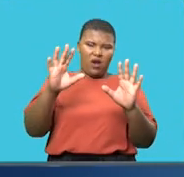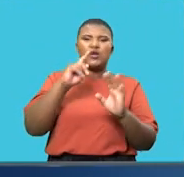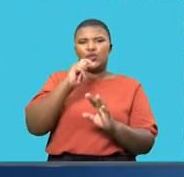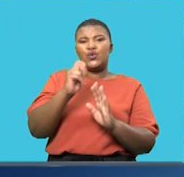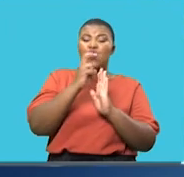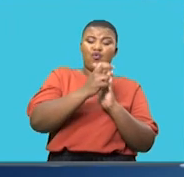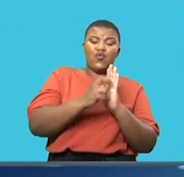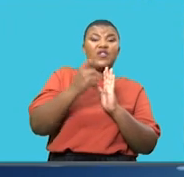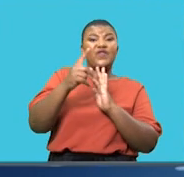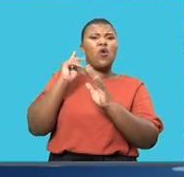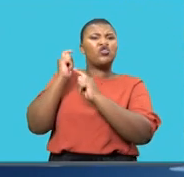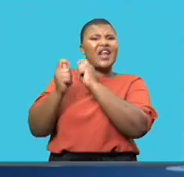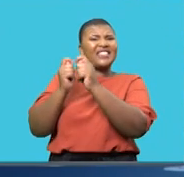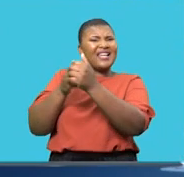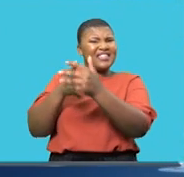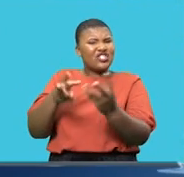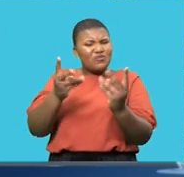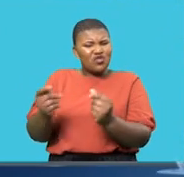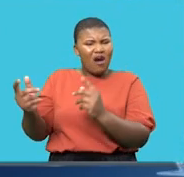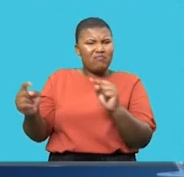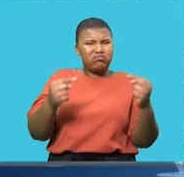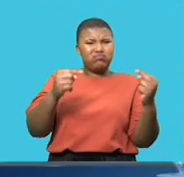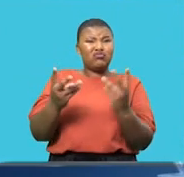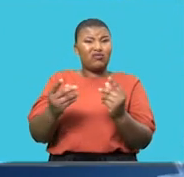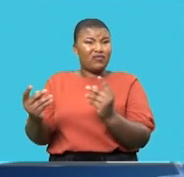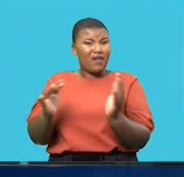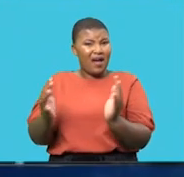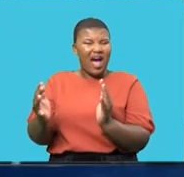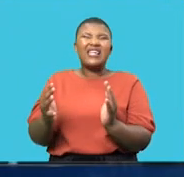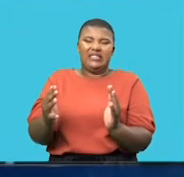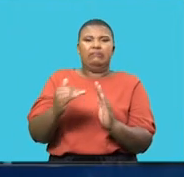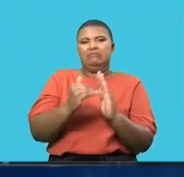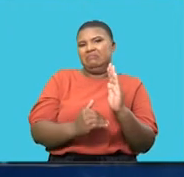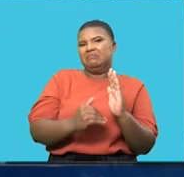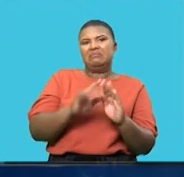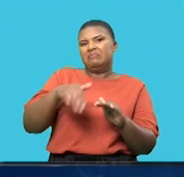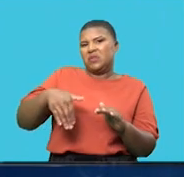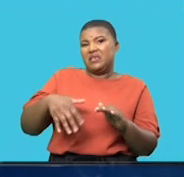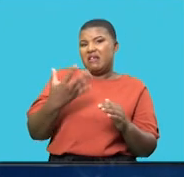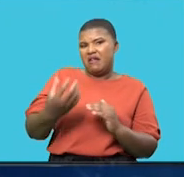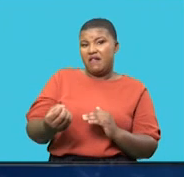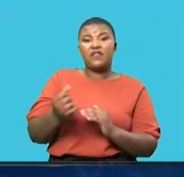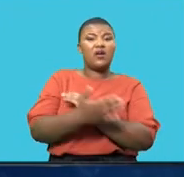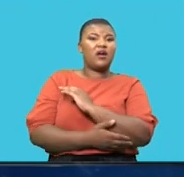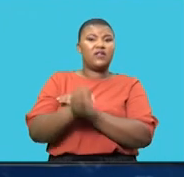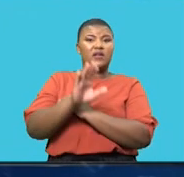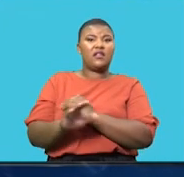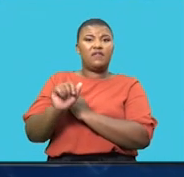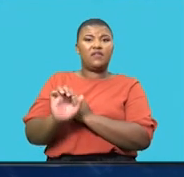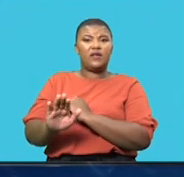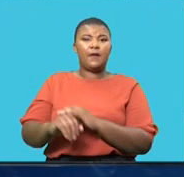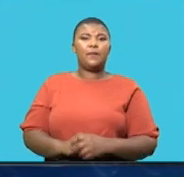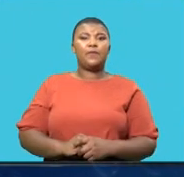resolving traditional leadership disputes, as well as a gap for expediting land restoration in this country. The Republic of